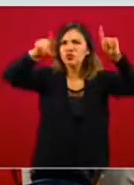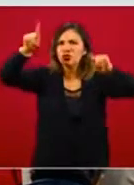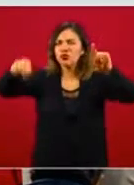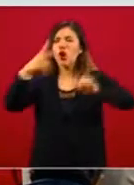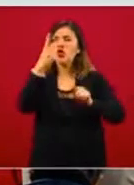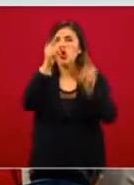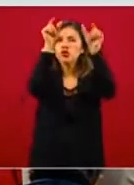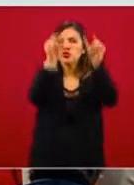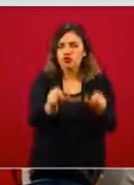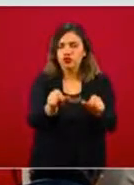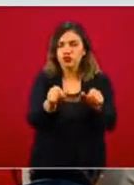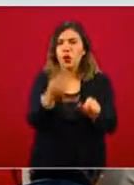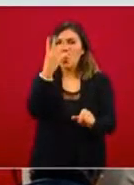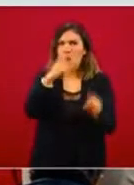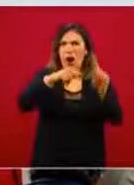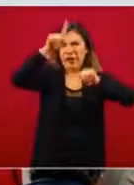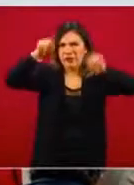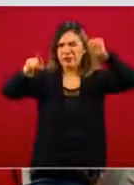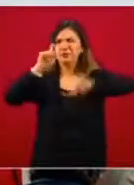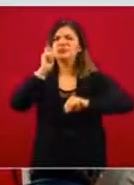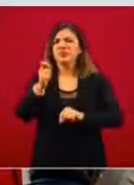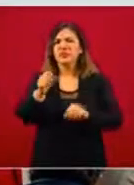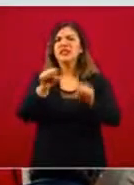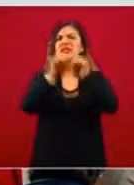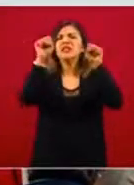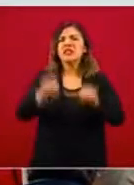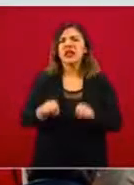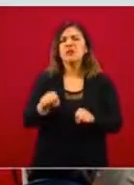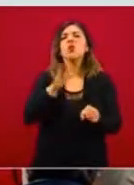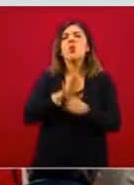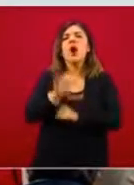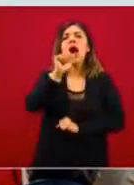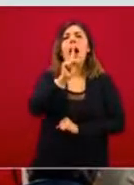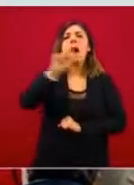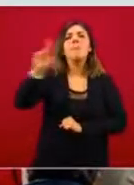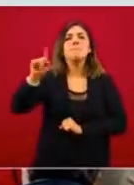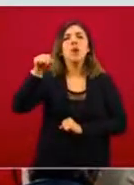different sets of bars. The 4 lines represent